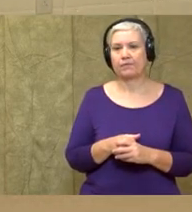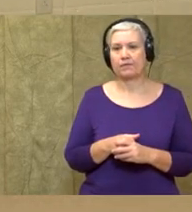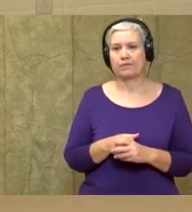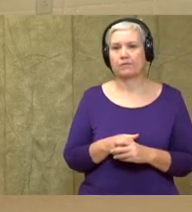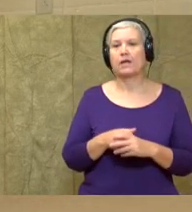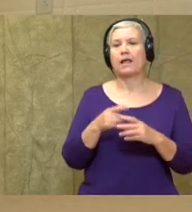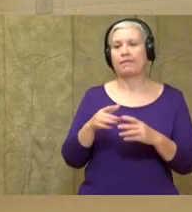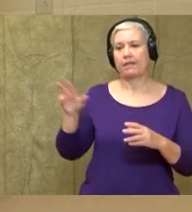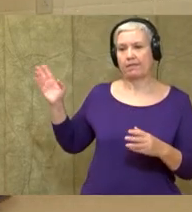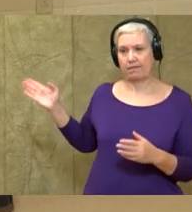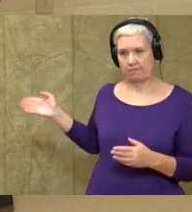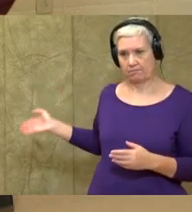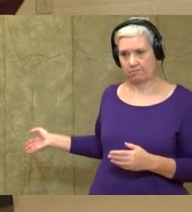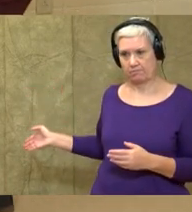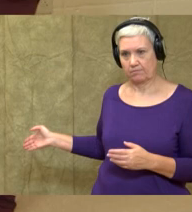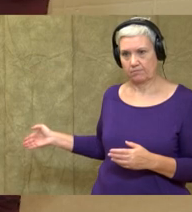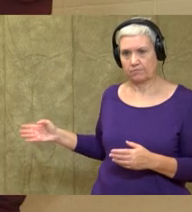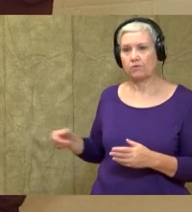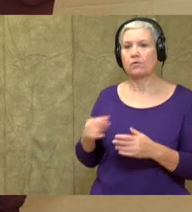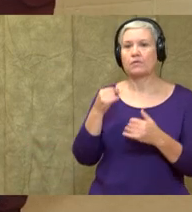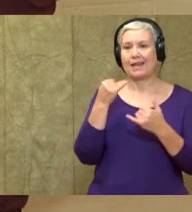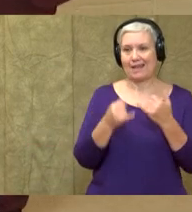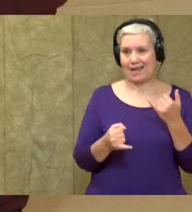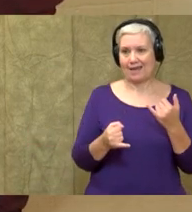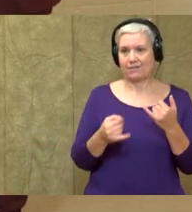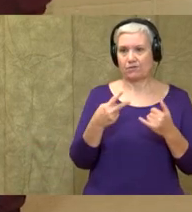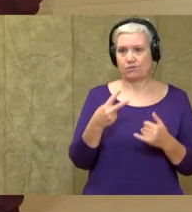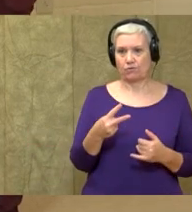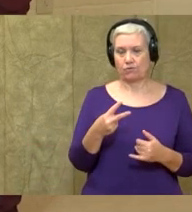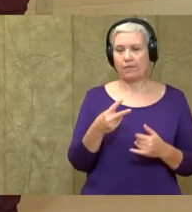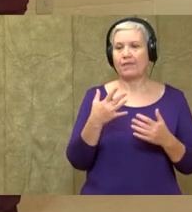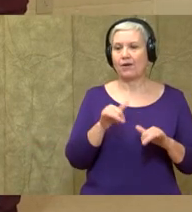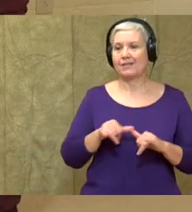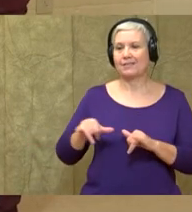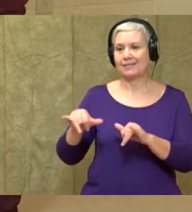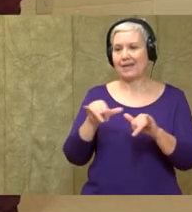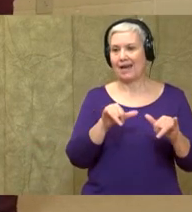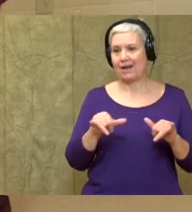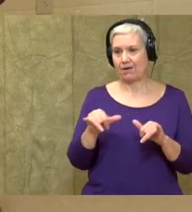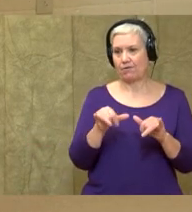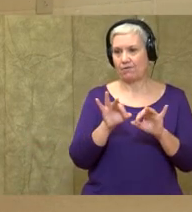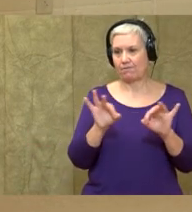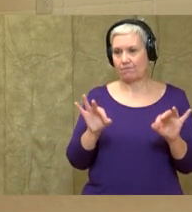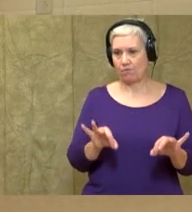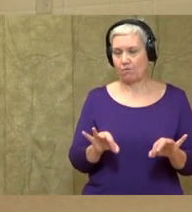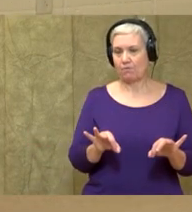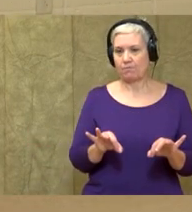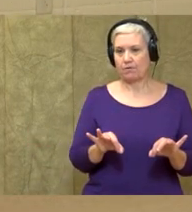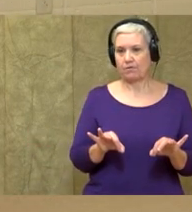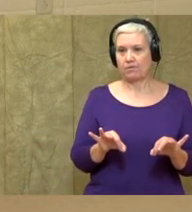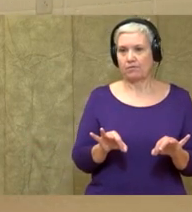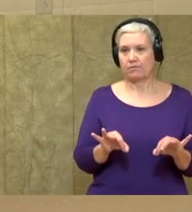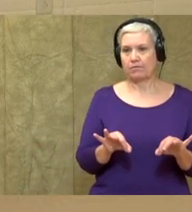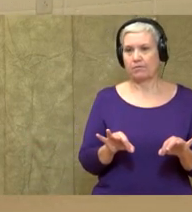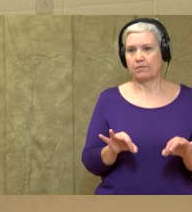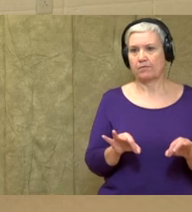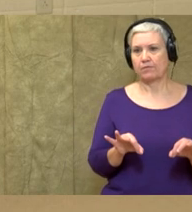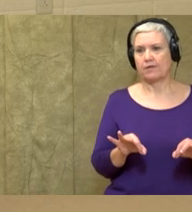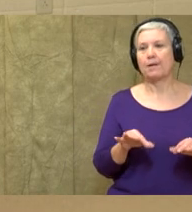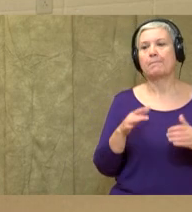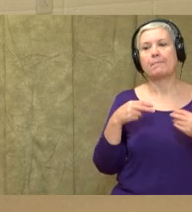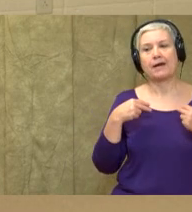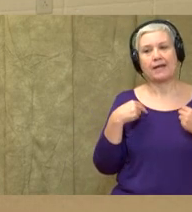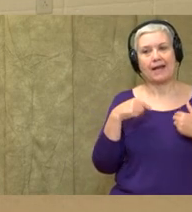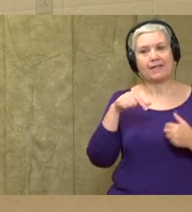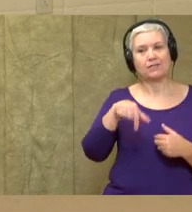the pair of equations that we're looking at are both in standard form. But the key difference here is that I'm looking at something that has a